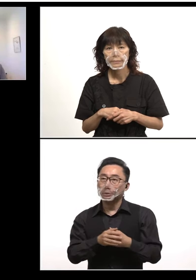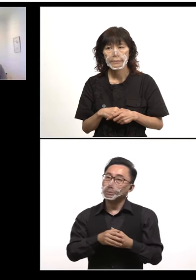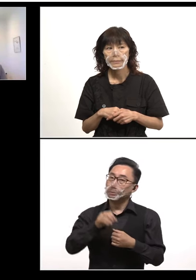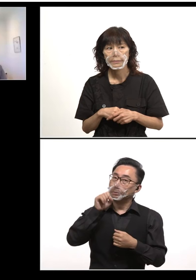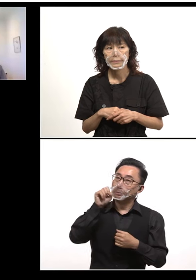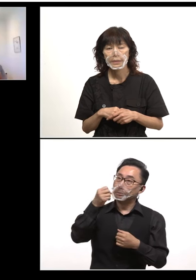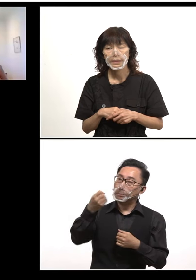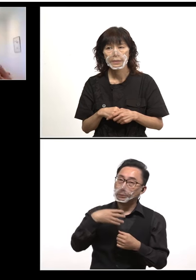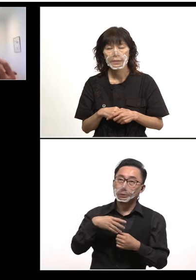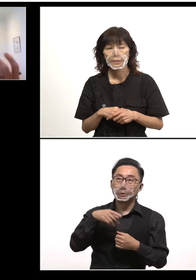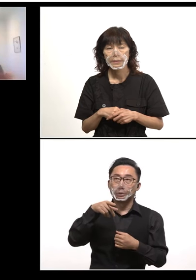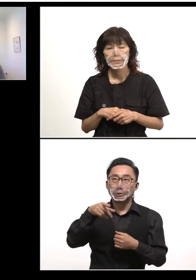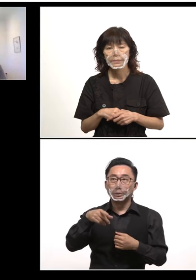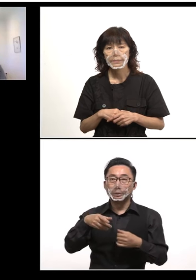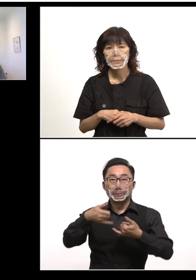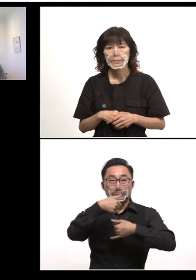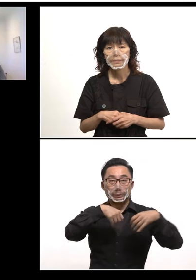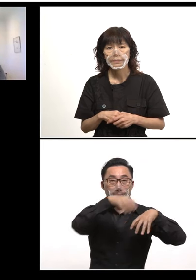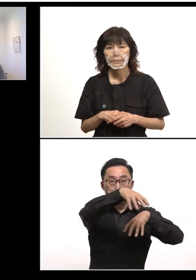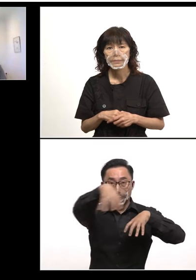sign language? Why isn't there an opportunity